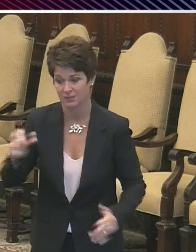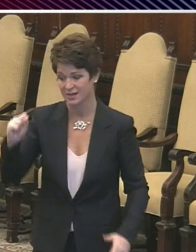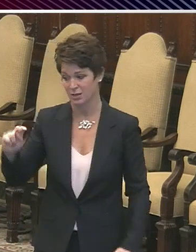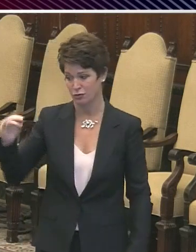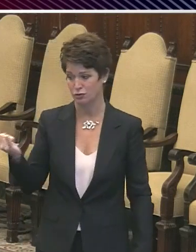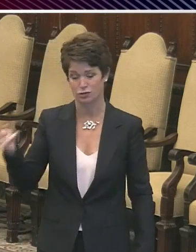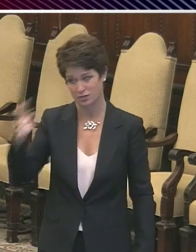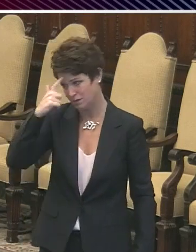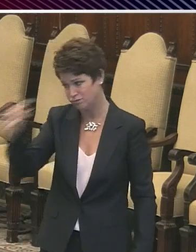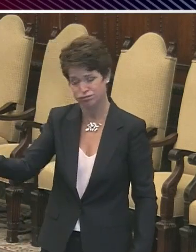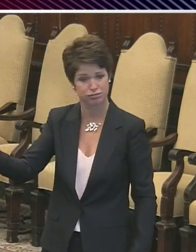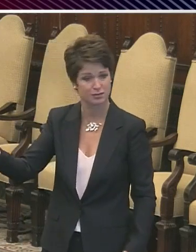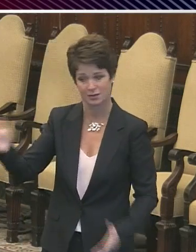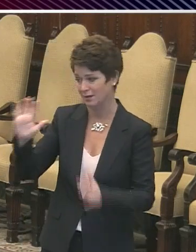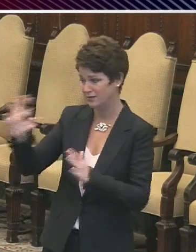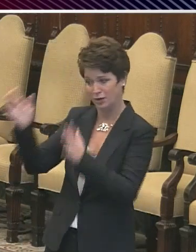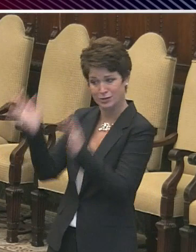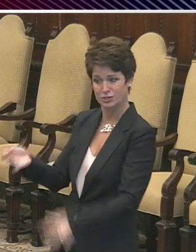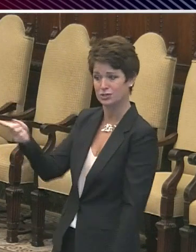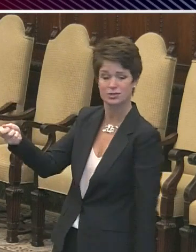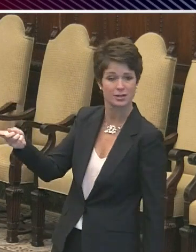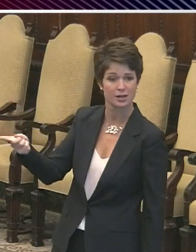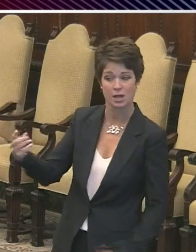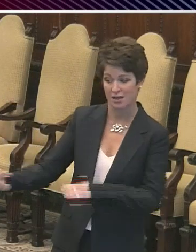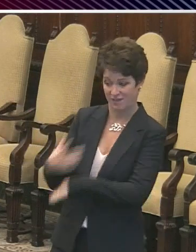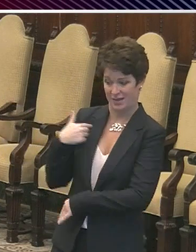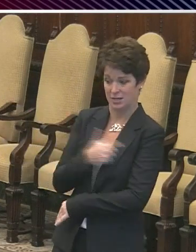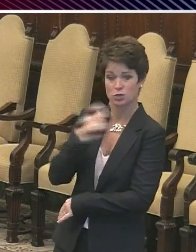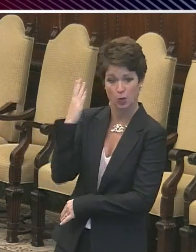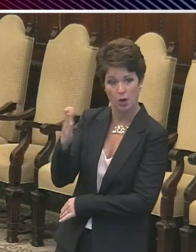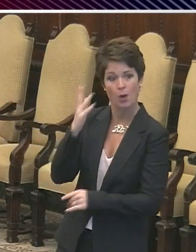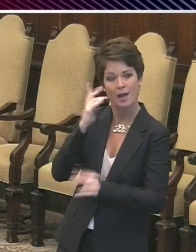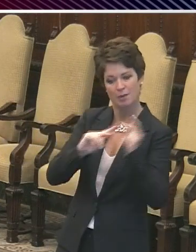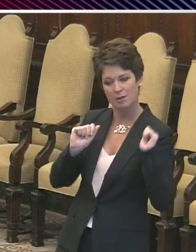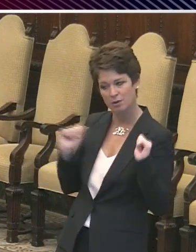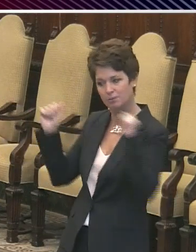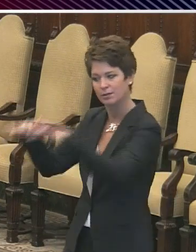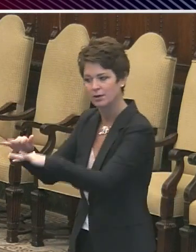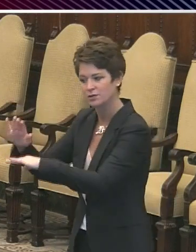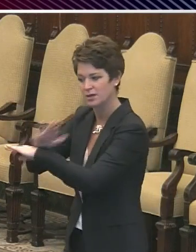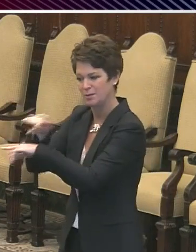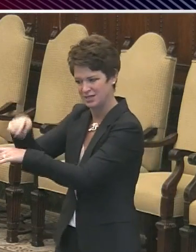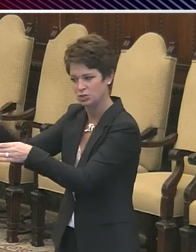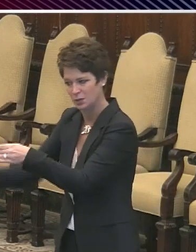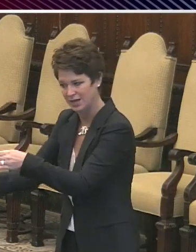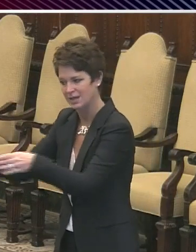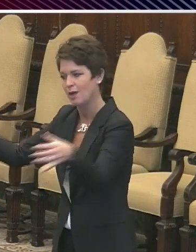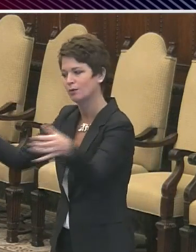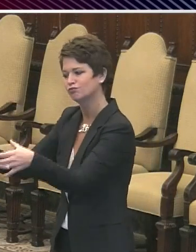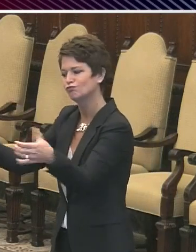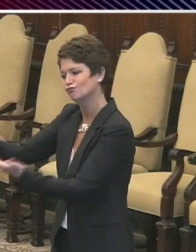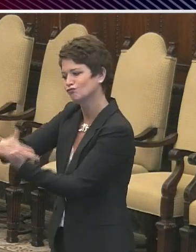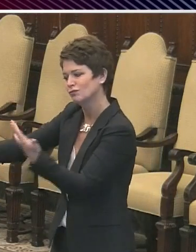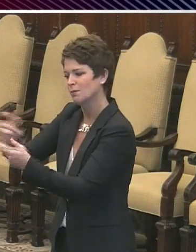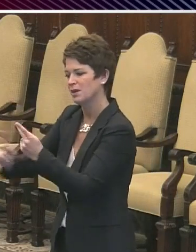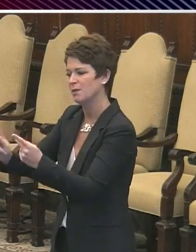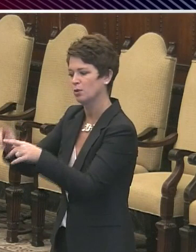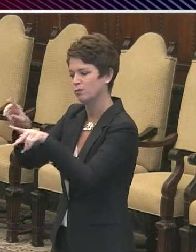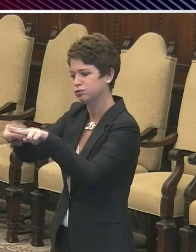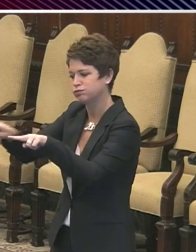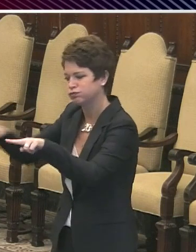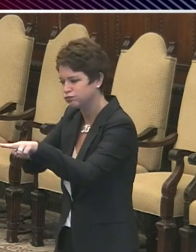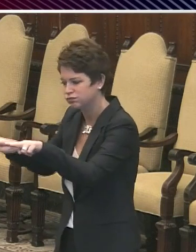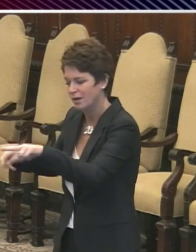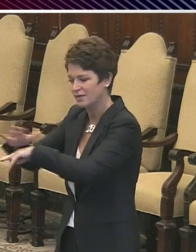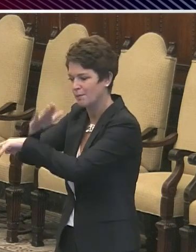South Jersey does what South Jersey does. It's going to affect us because people are going to go to the beach this weekend. They're going to congregate with people in too close proximity.